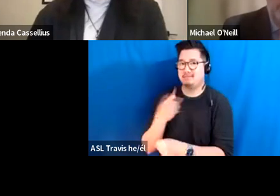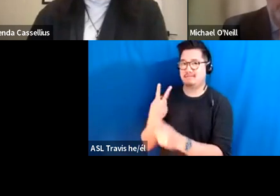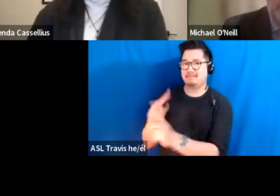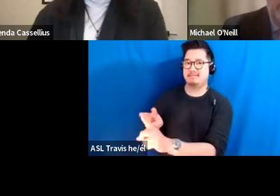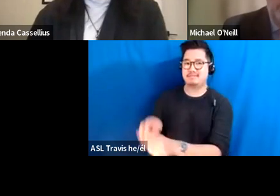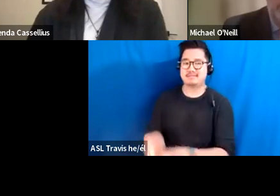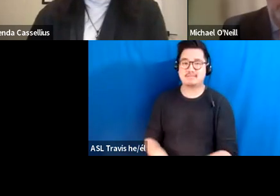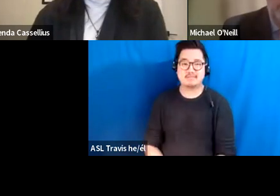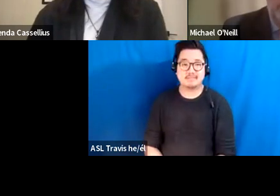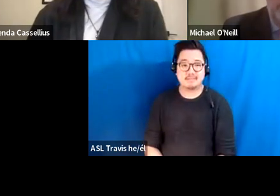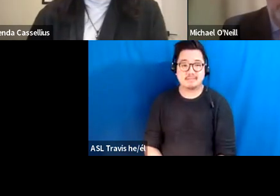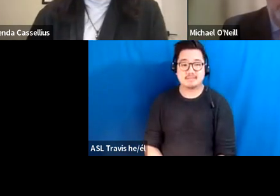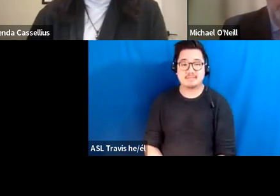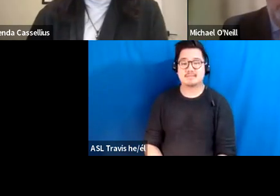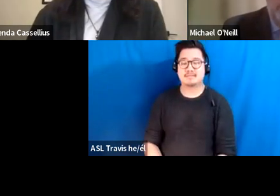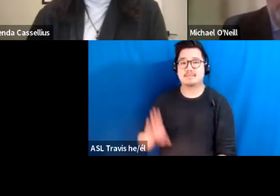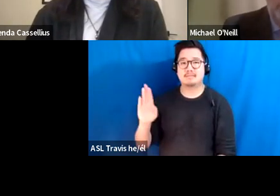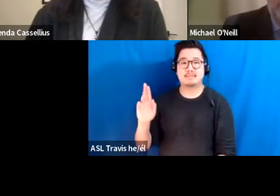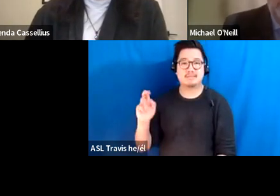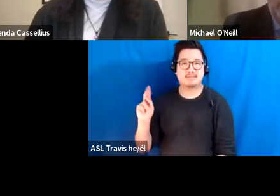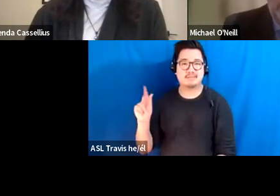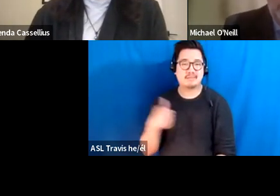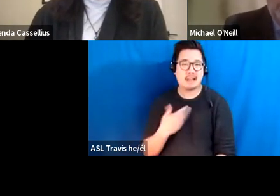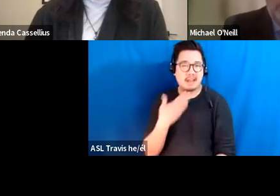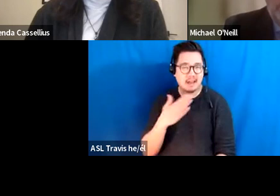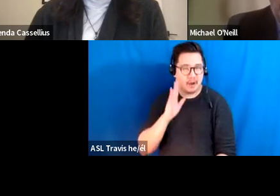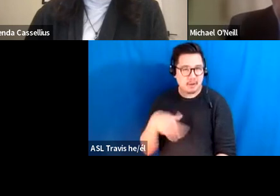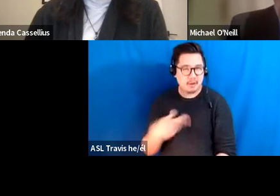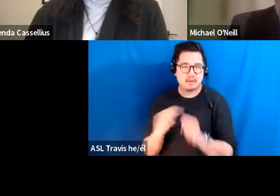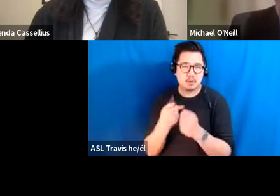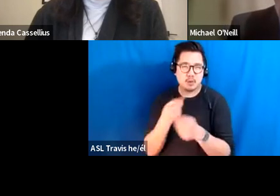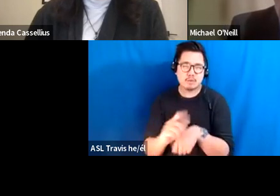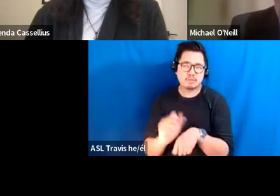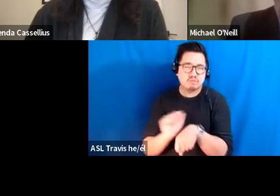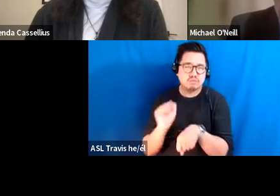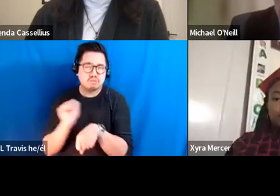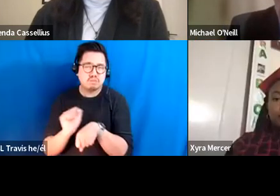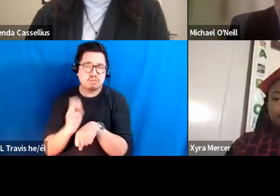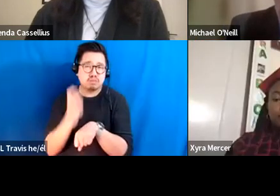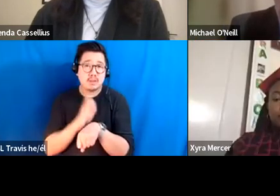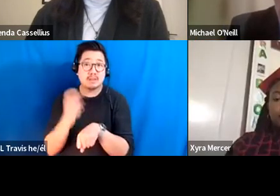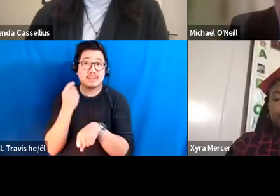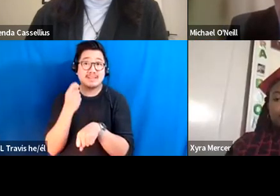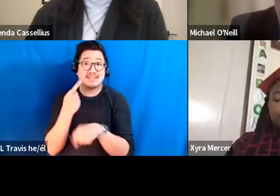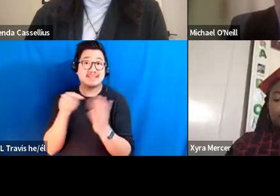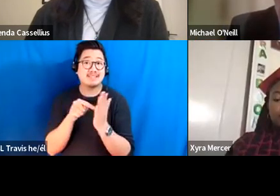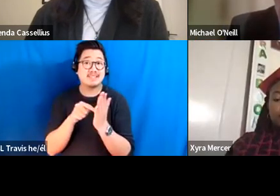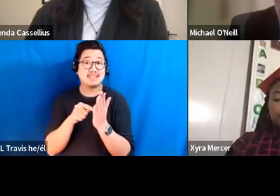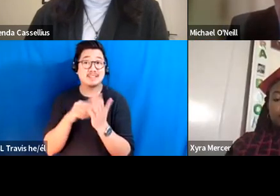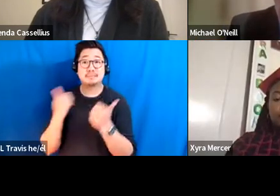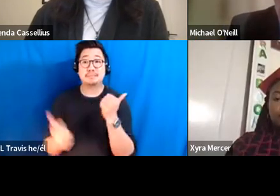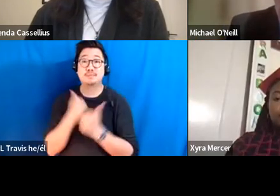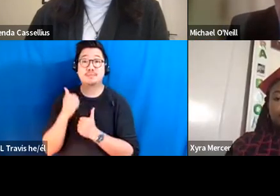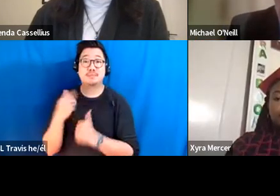thank you i know that the team worked really hard on it and it is the most progressive i said this last time it's the most progressive policy